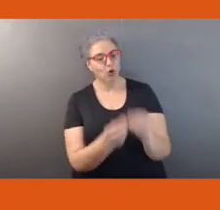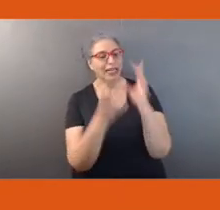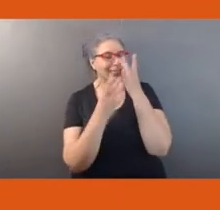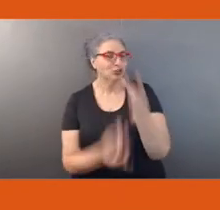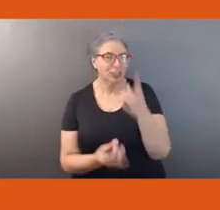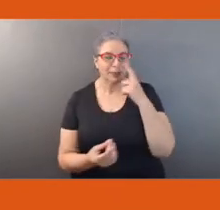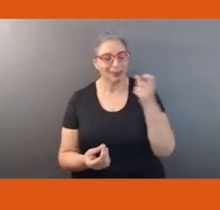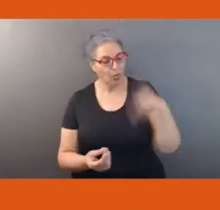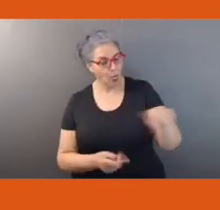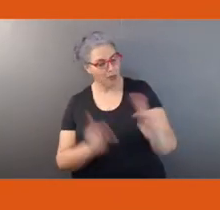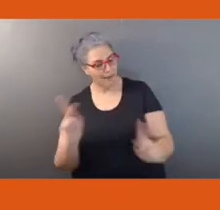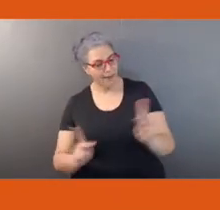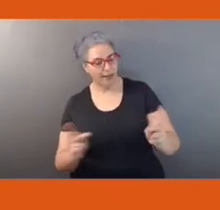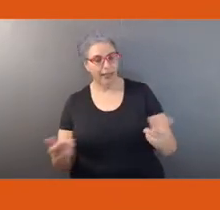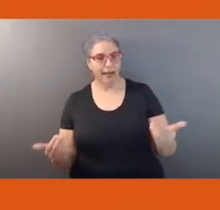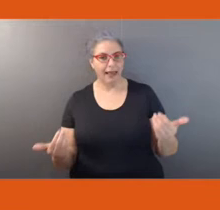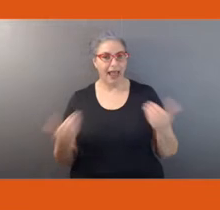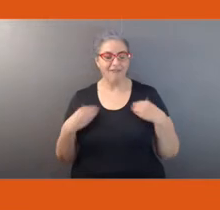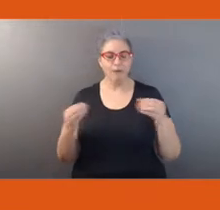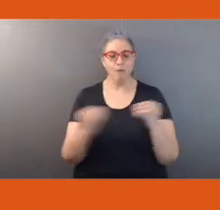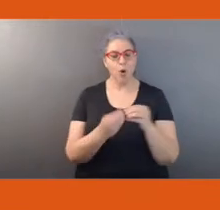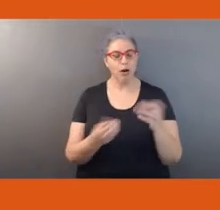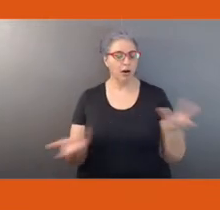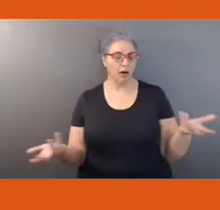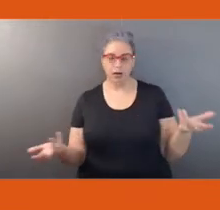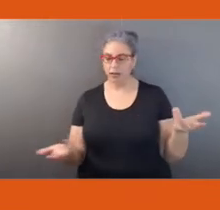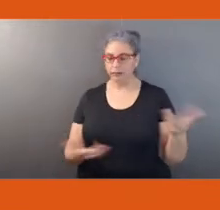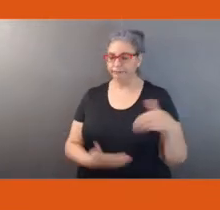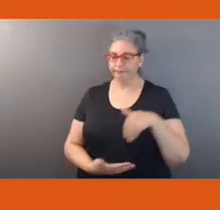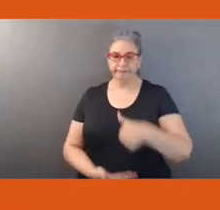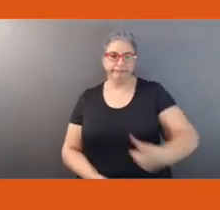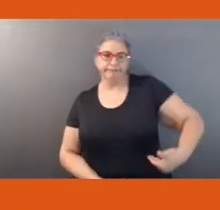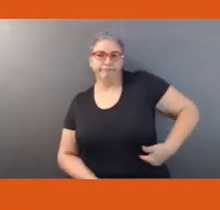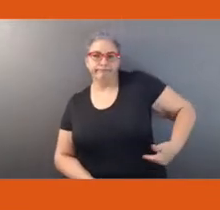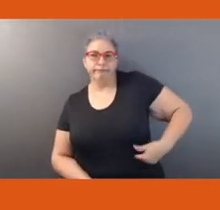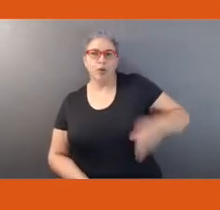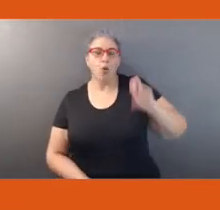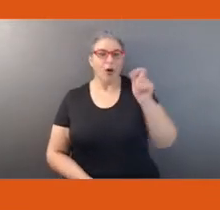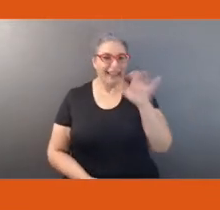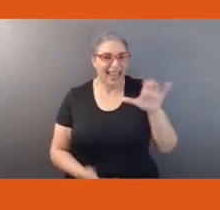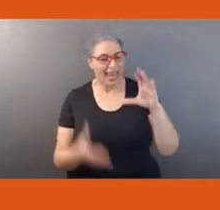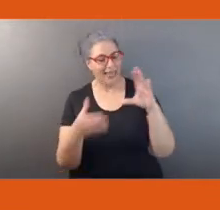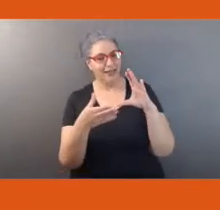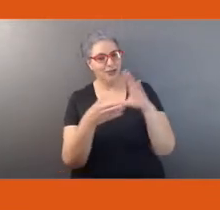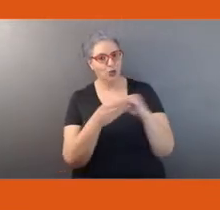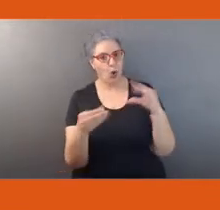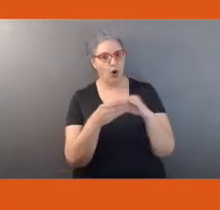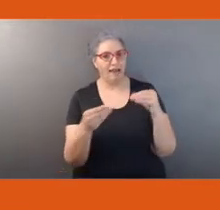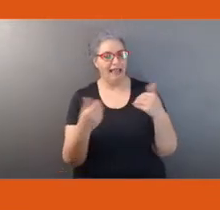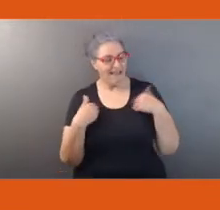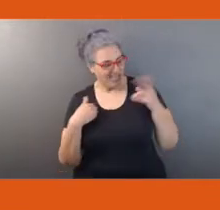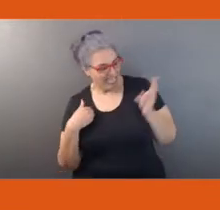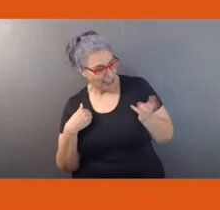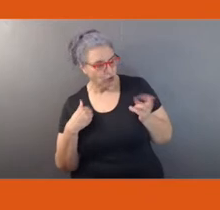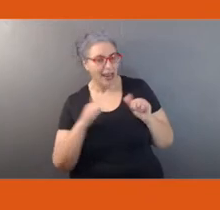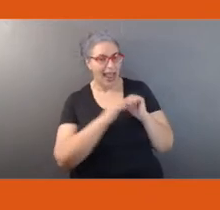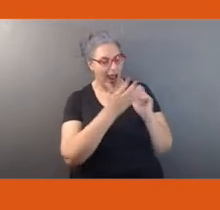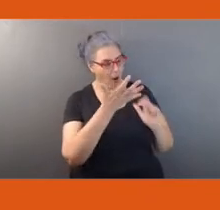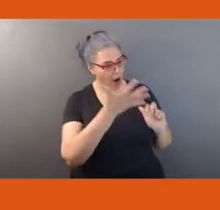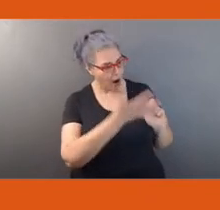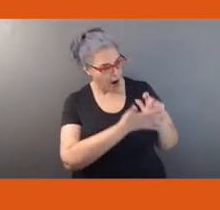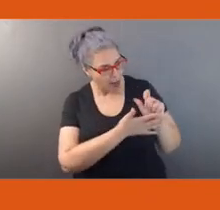the people have, you know, kind of just organically with them a story behind them or a history as to what got them